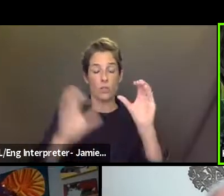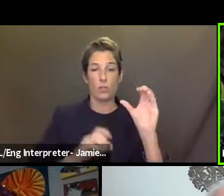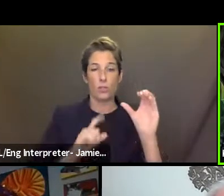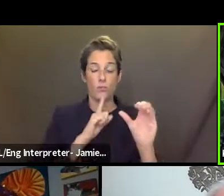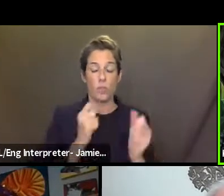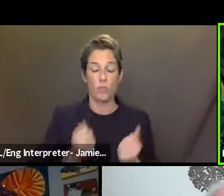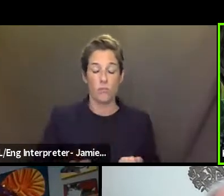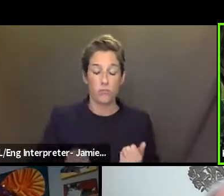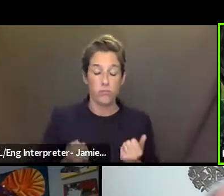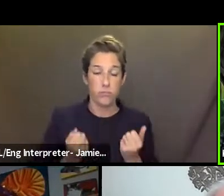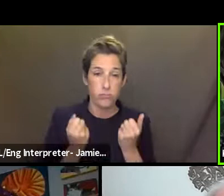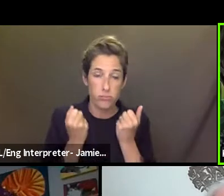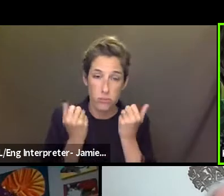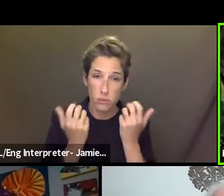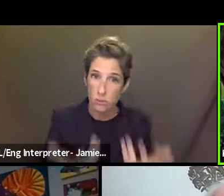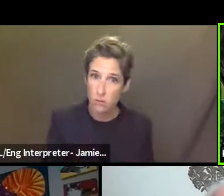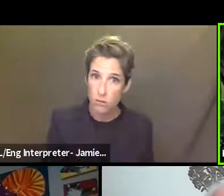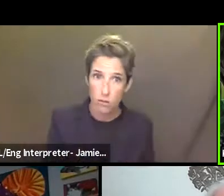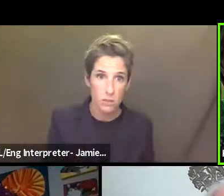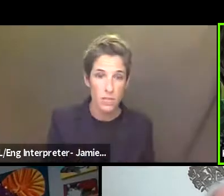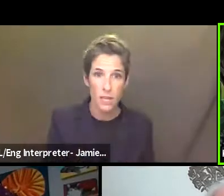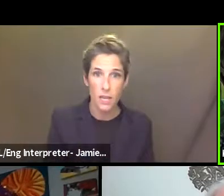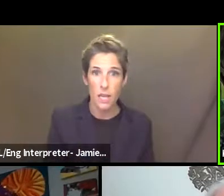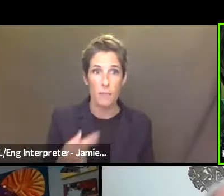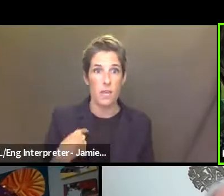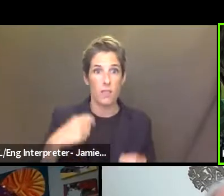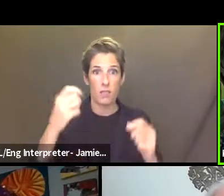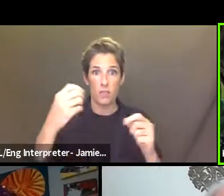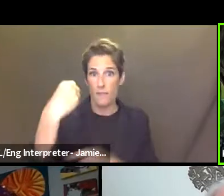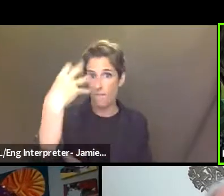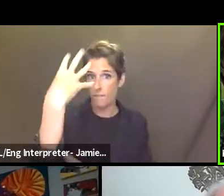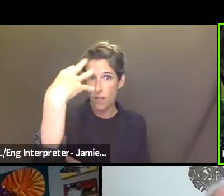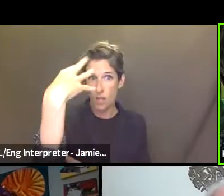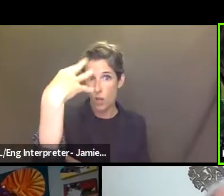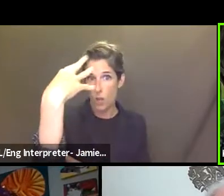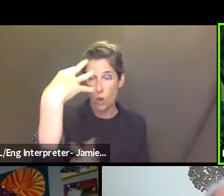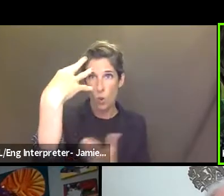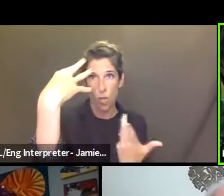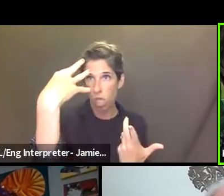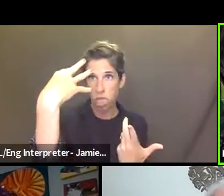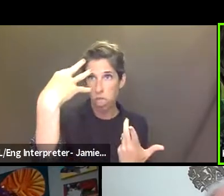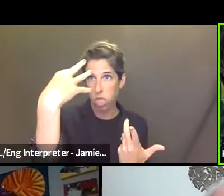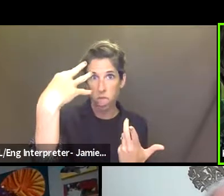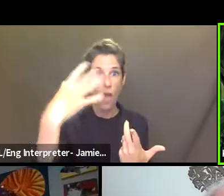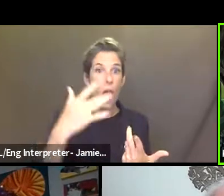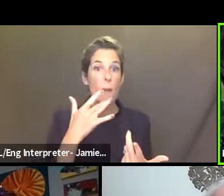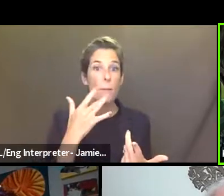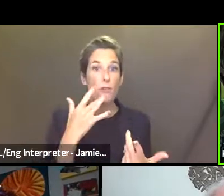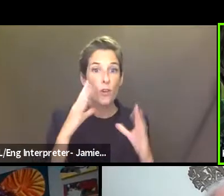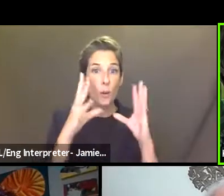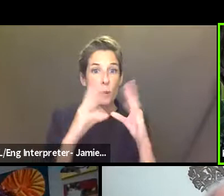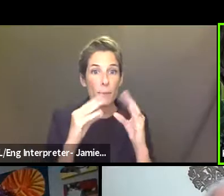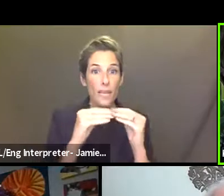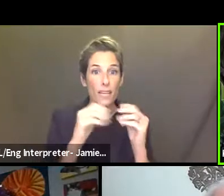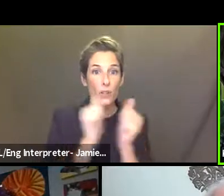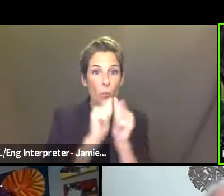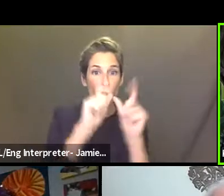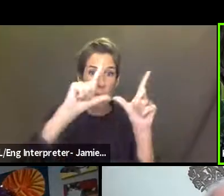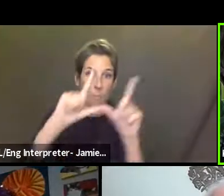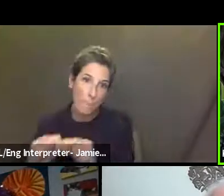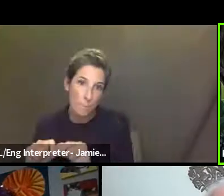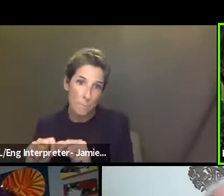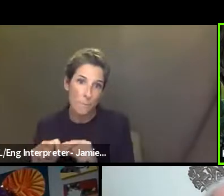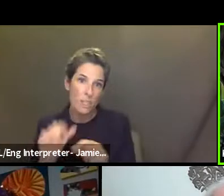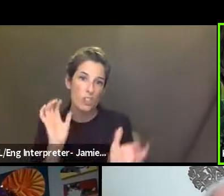especially speaking Zoom, where I have to have the video up. So I do like Zoom meetings where everyone's on chat. And it really